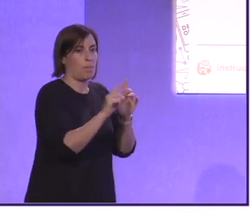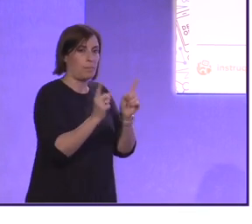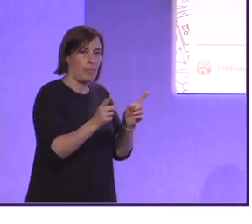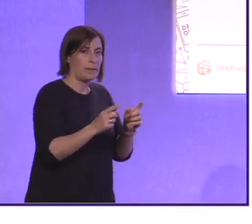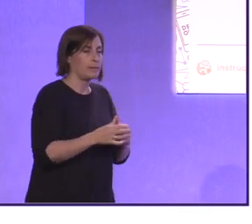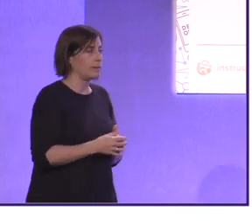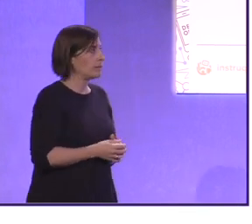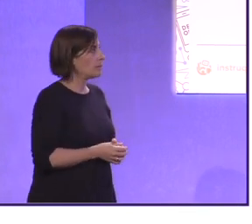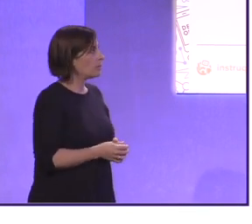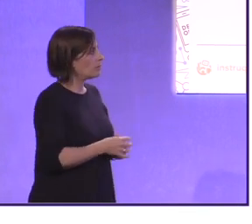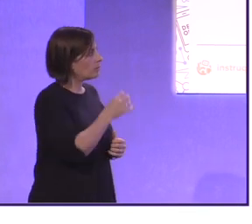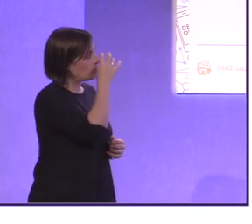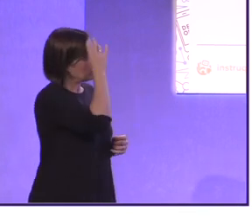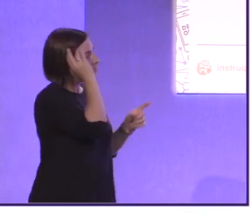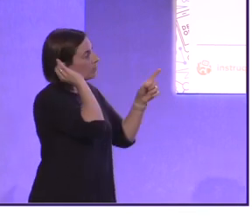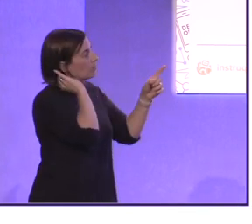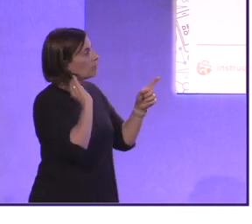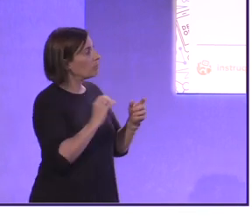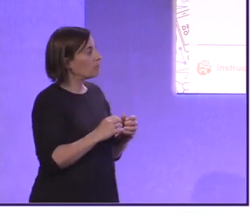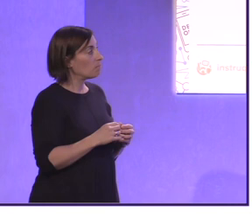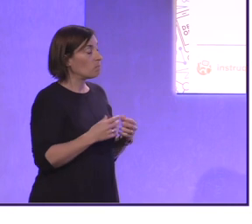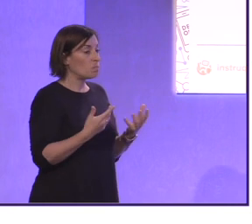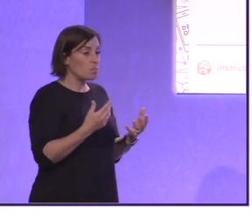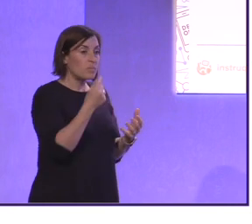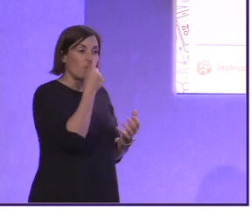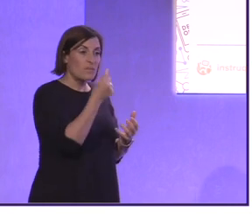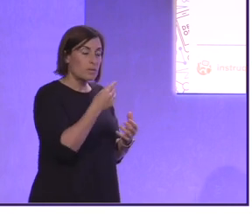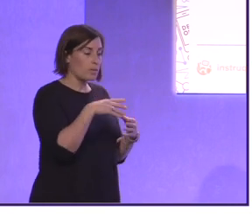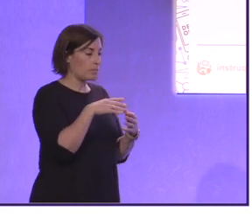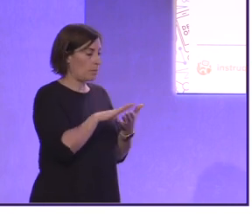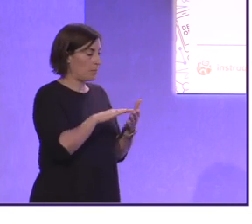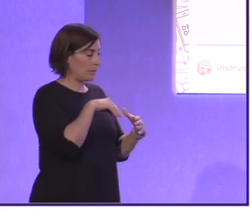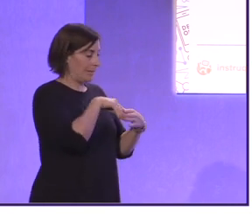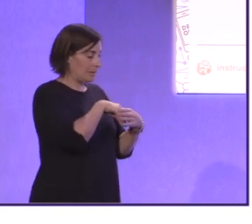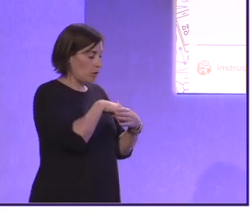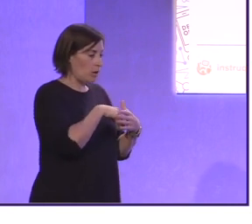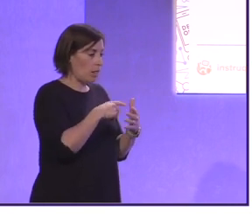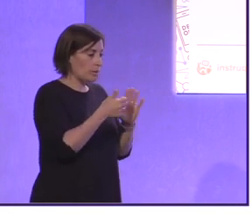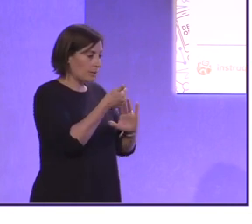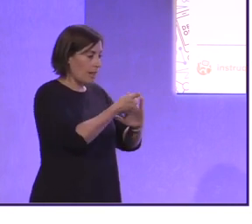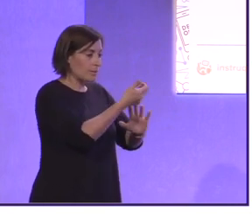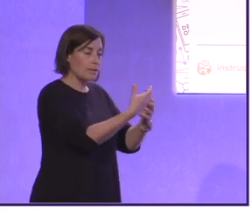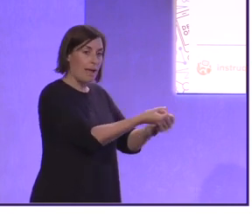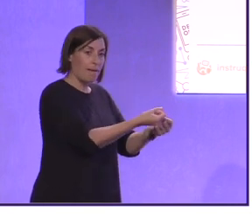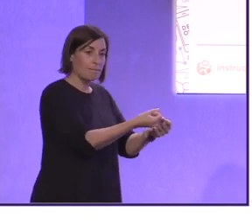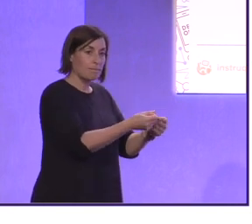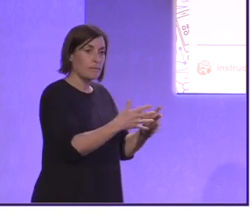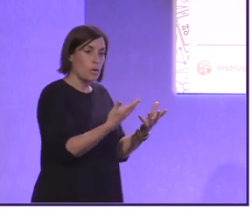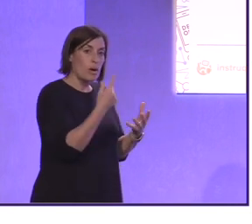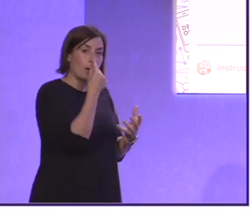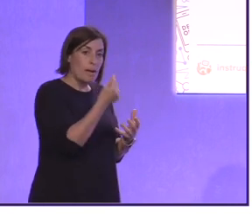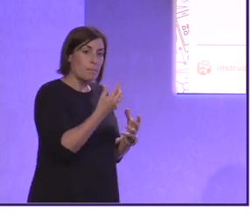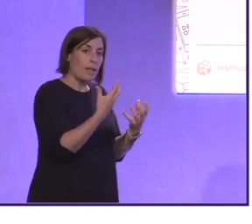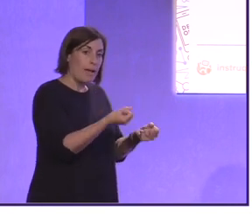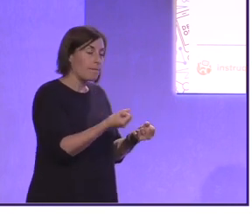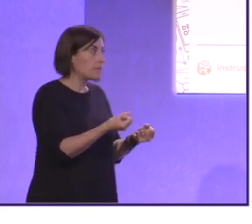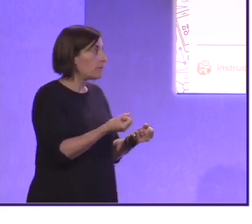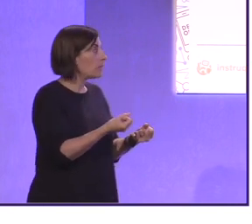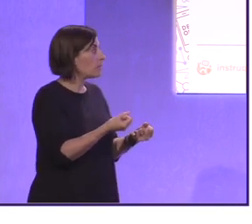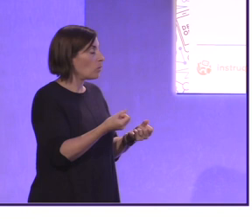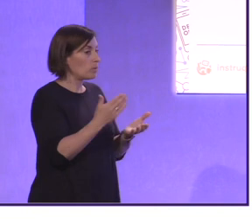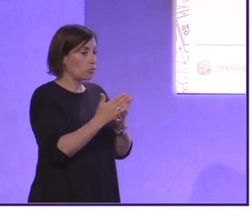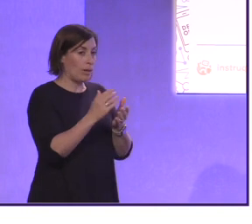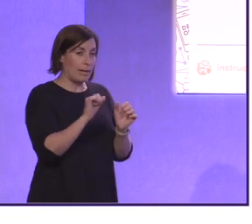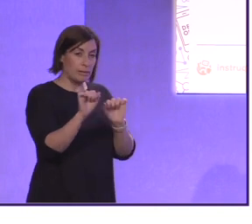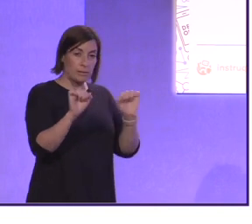this is very much around our internal capabilities and our constraints within our organization, because again, all of our businesses are different. So this is, can we actually do